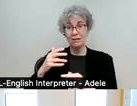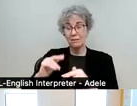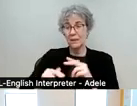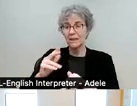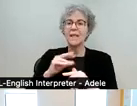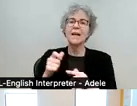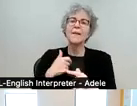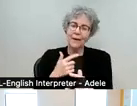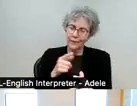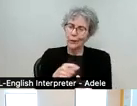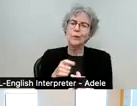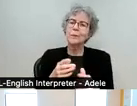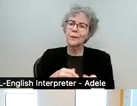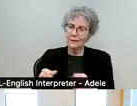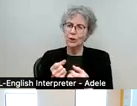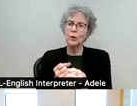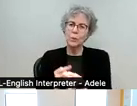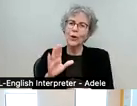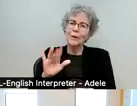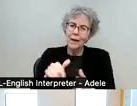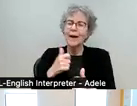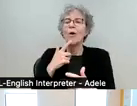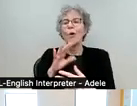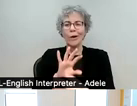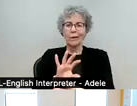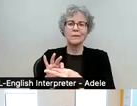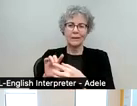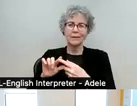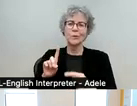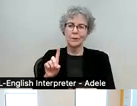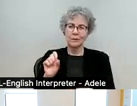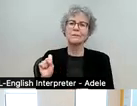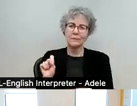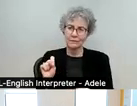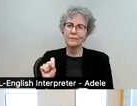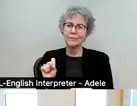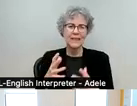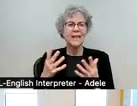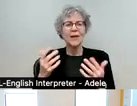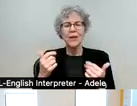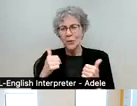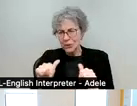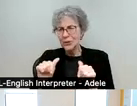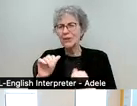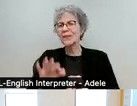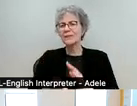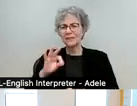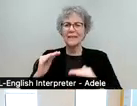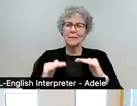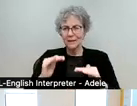either supported by or connected with the developmental services sector. We're trying to find a balance as we do